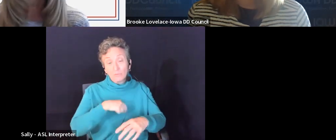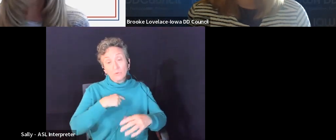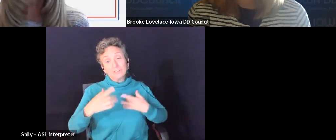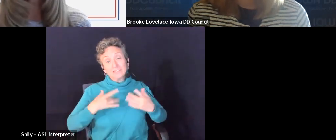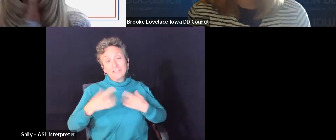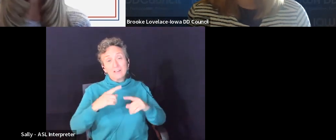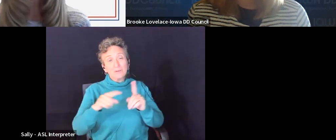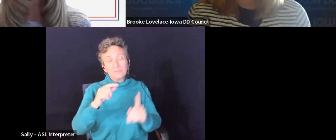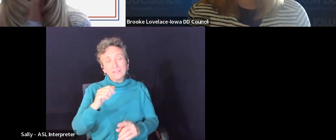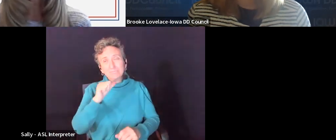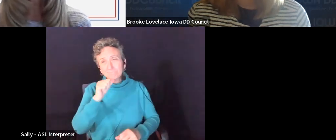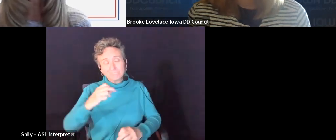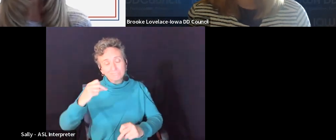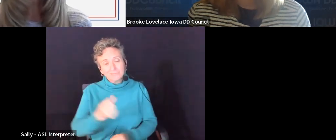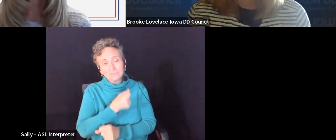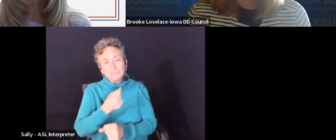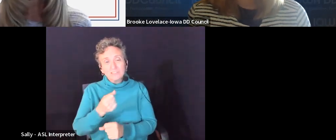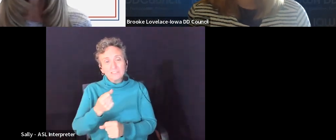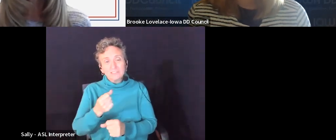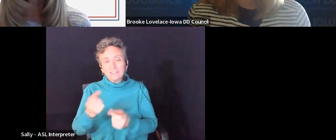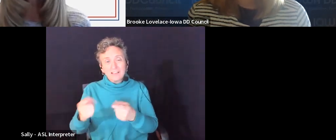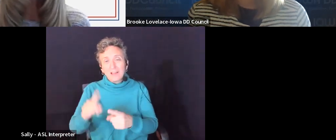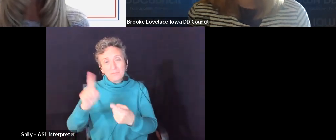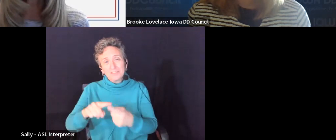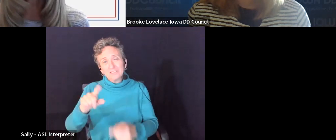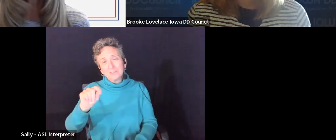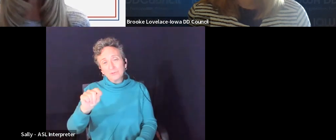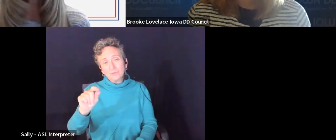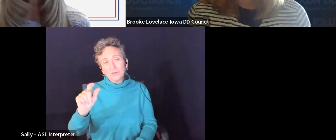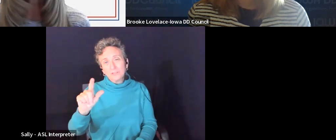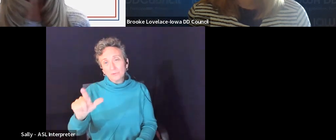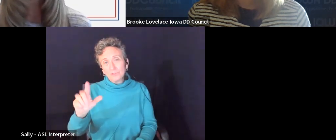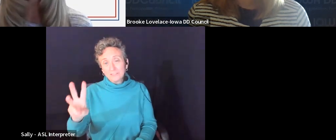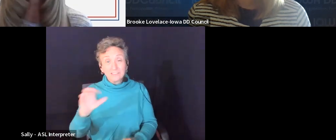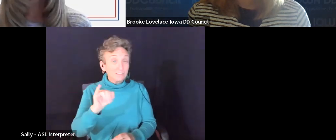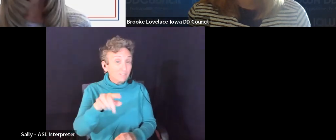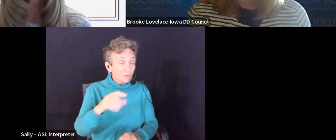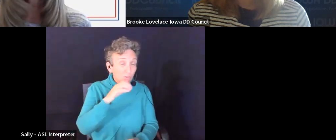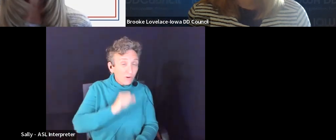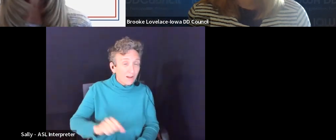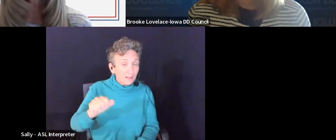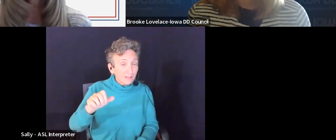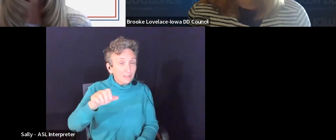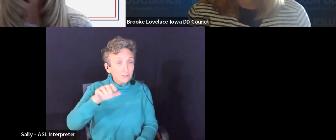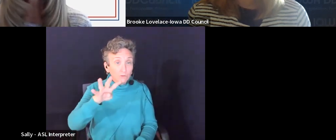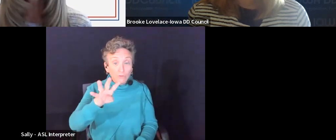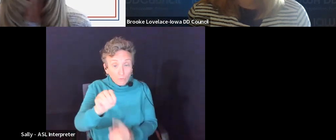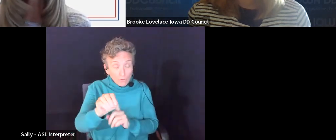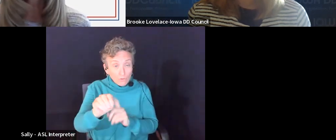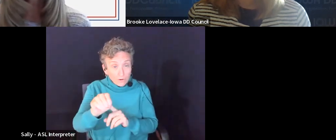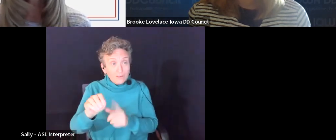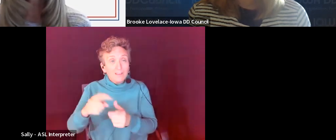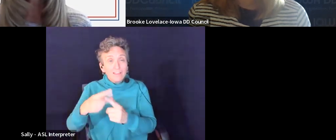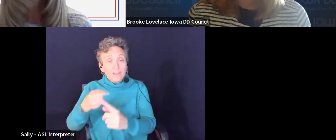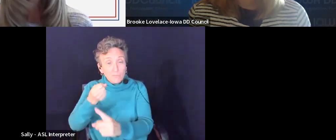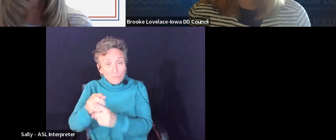but it's not going to be, you're not going to be eligible if your disability was present between 26